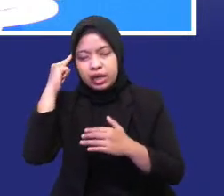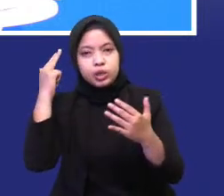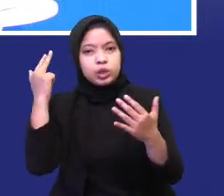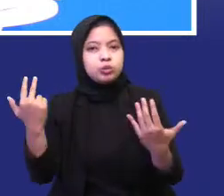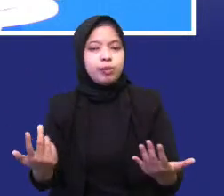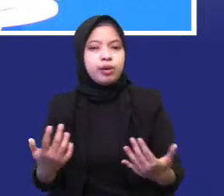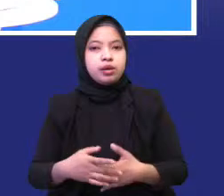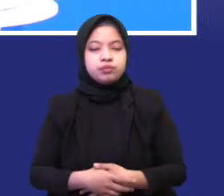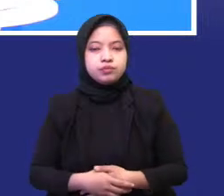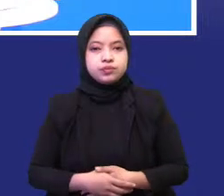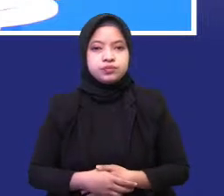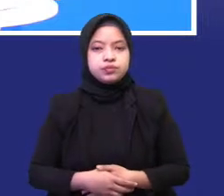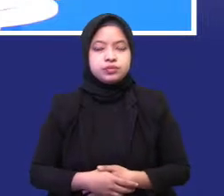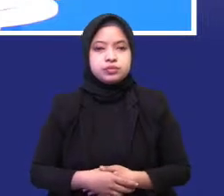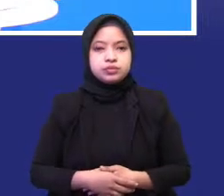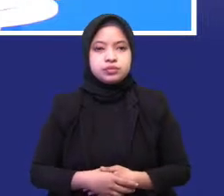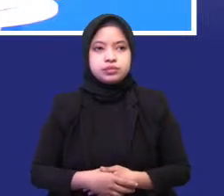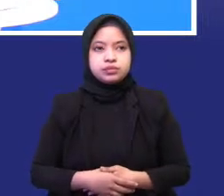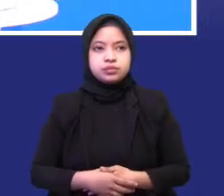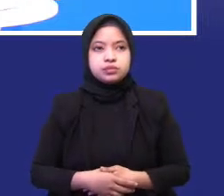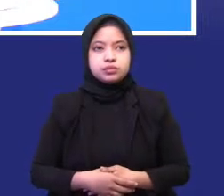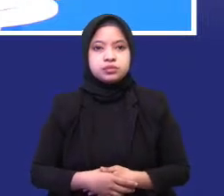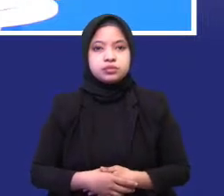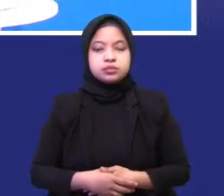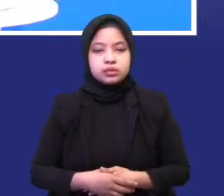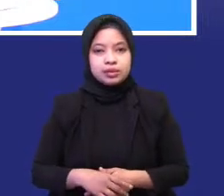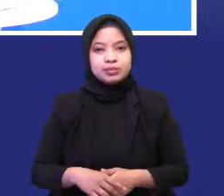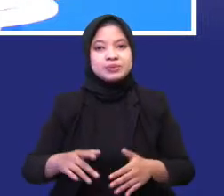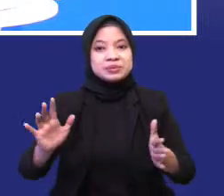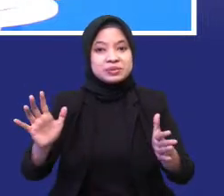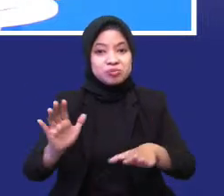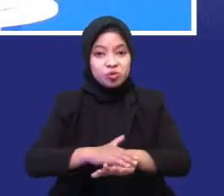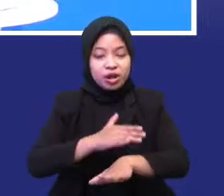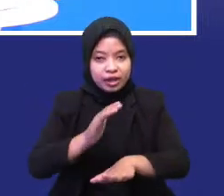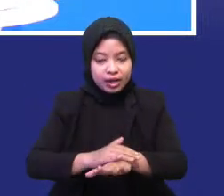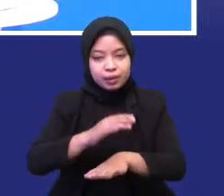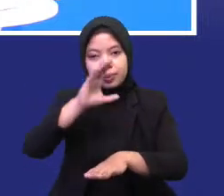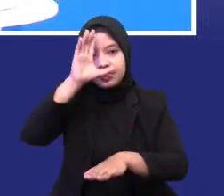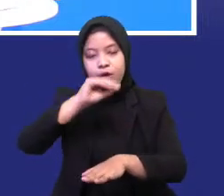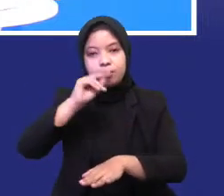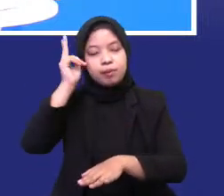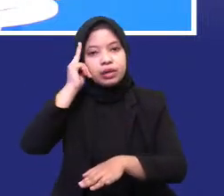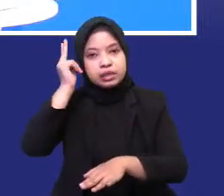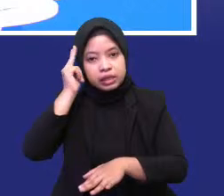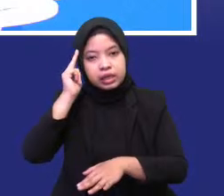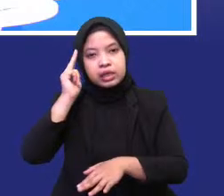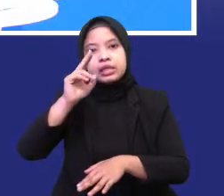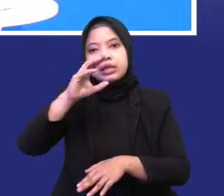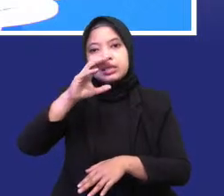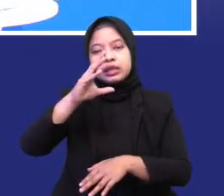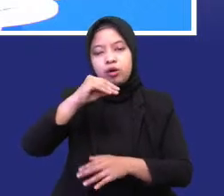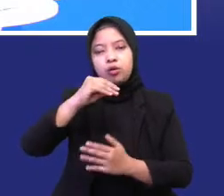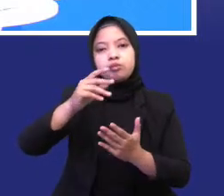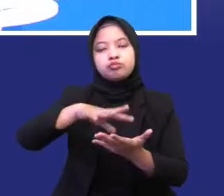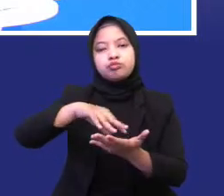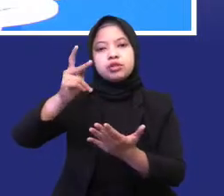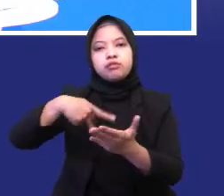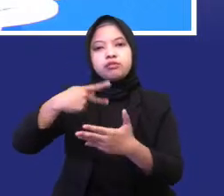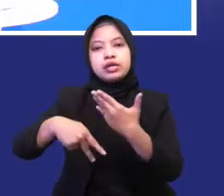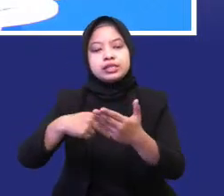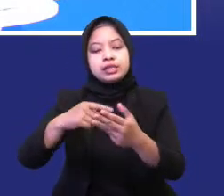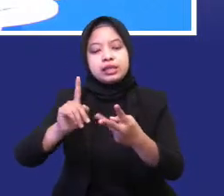children? Yes, at this moment, the government is focusing on the vaccinations of the